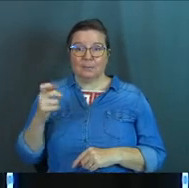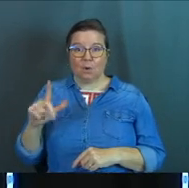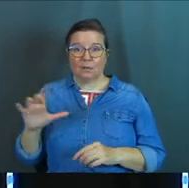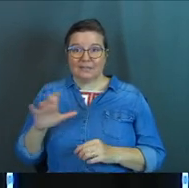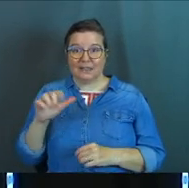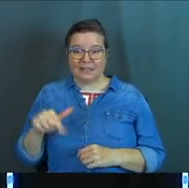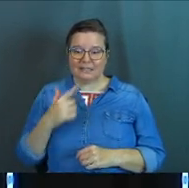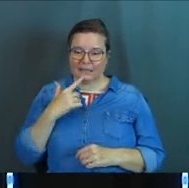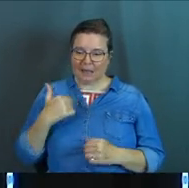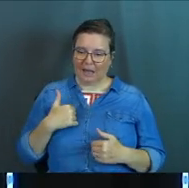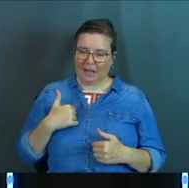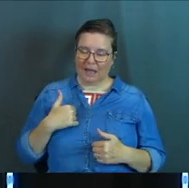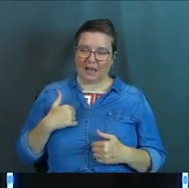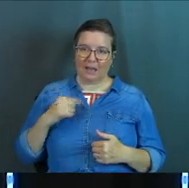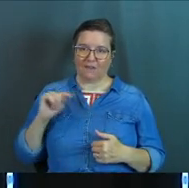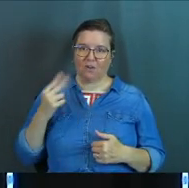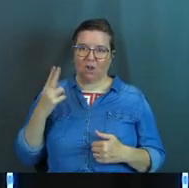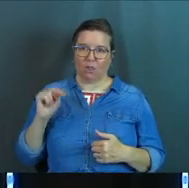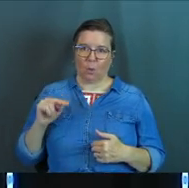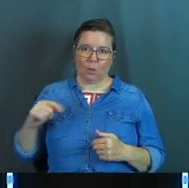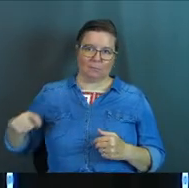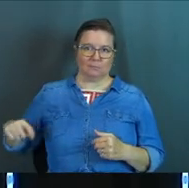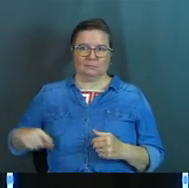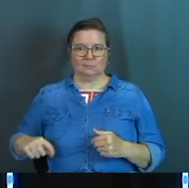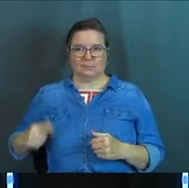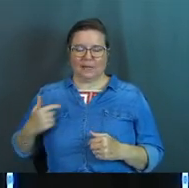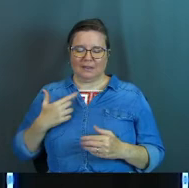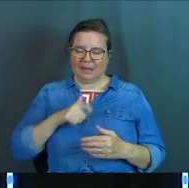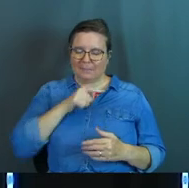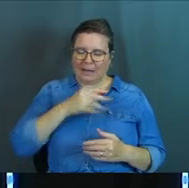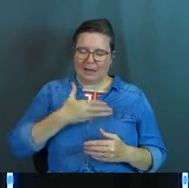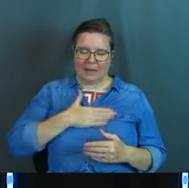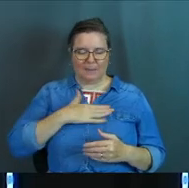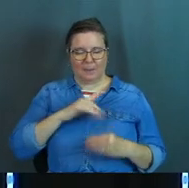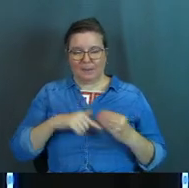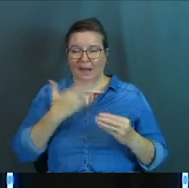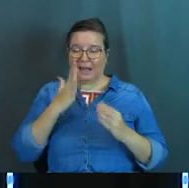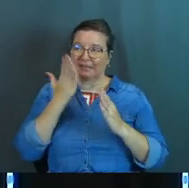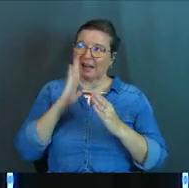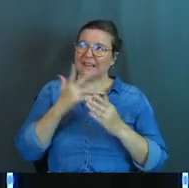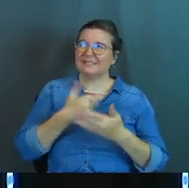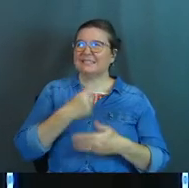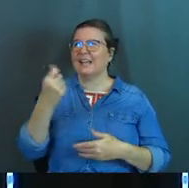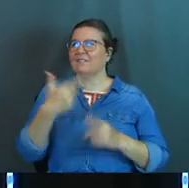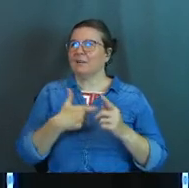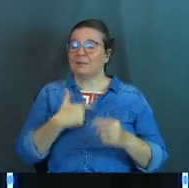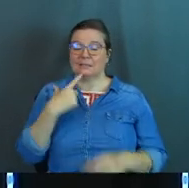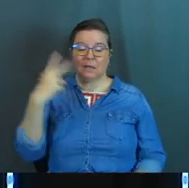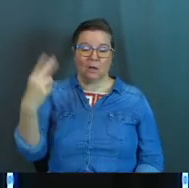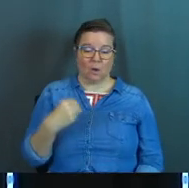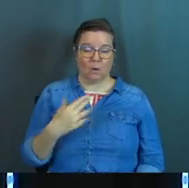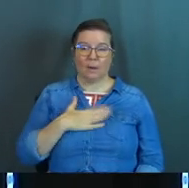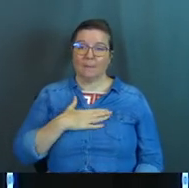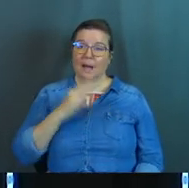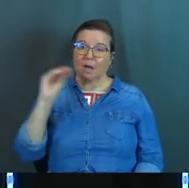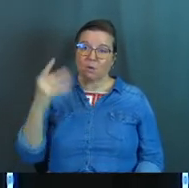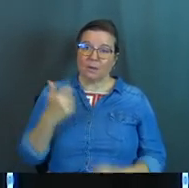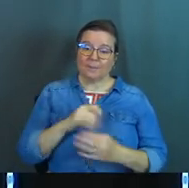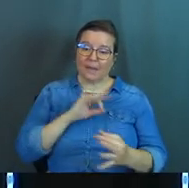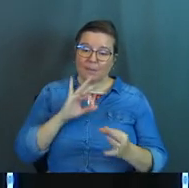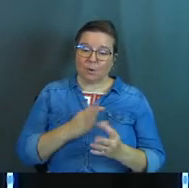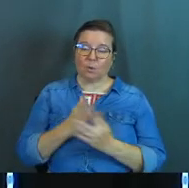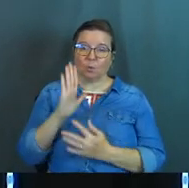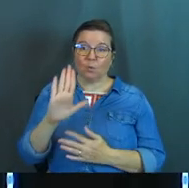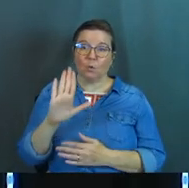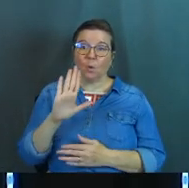this. He said, I've got a thorn in my side. I've got a thing I'm unhappy about. I asked God to take the thing away. And he said, no, my grace is made